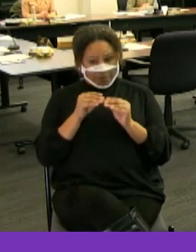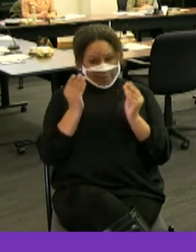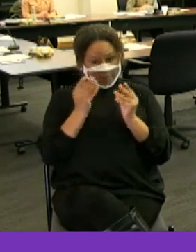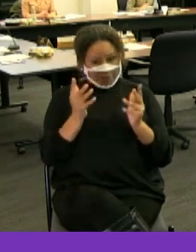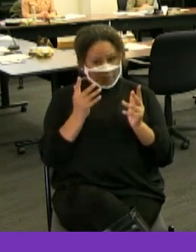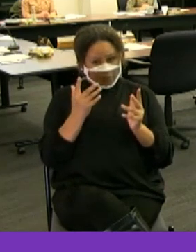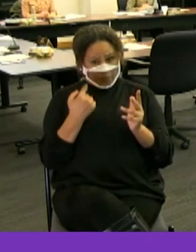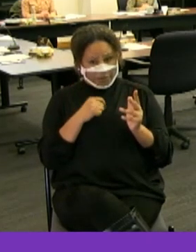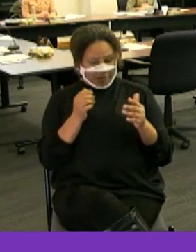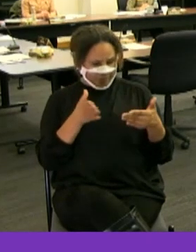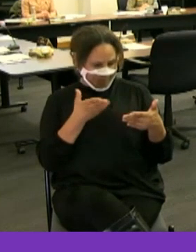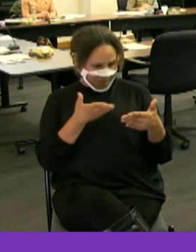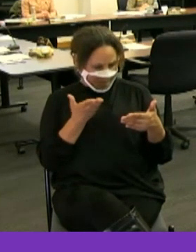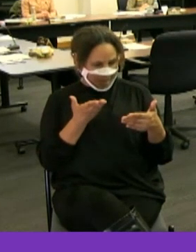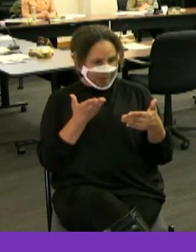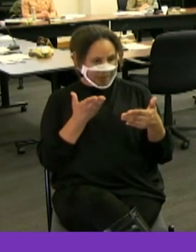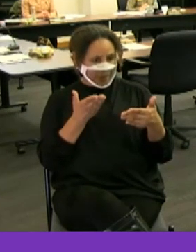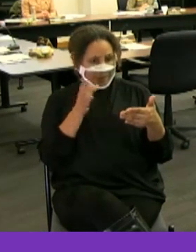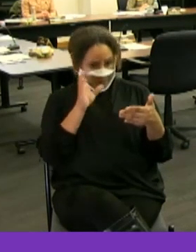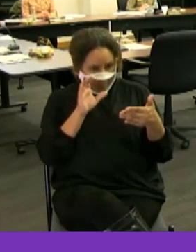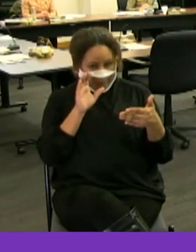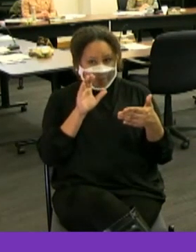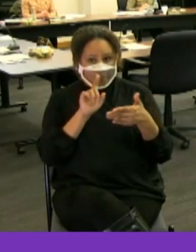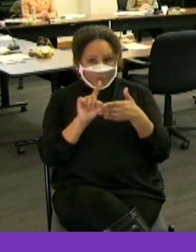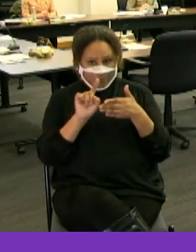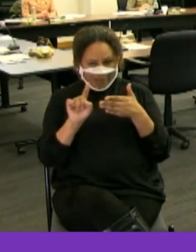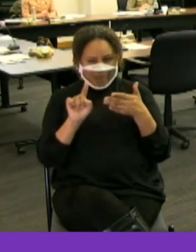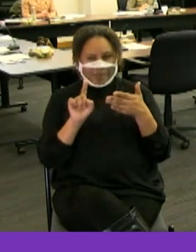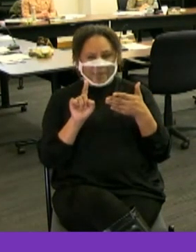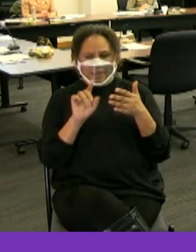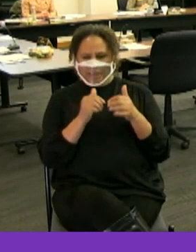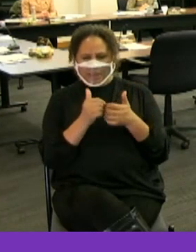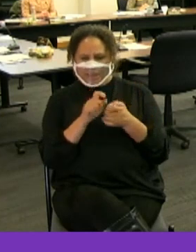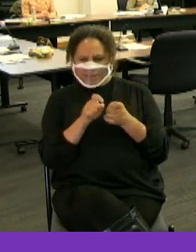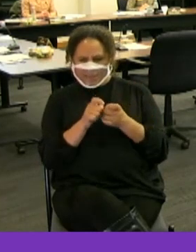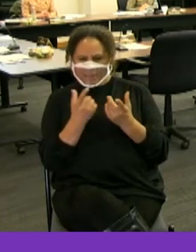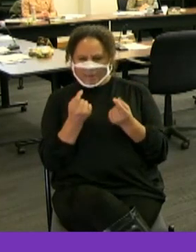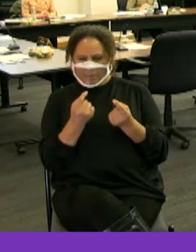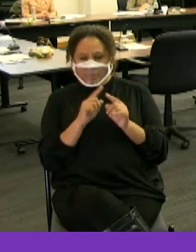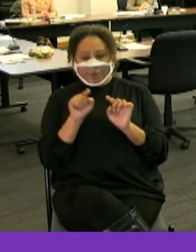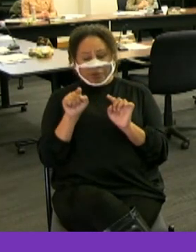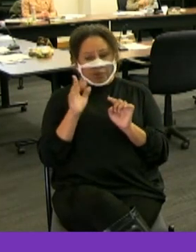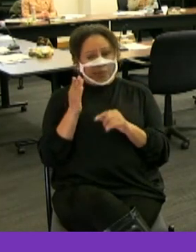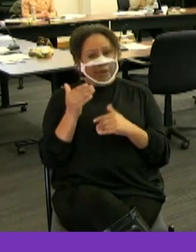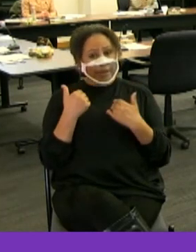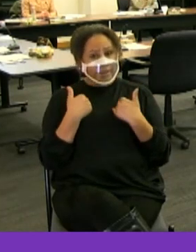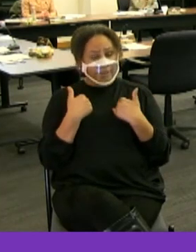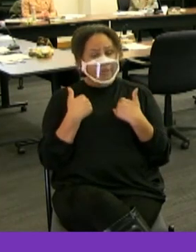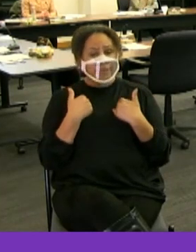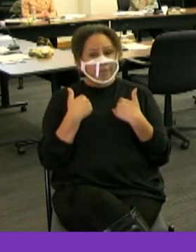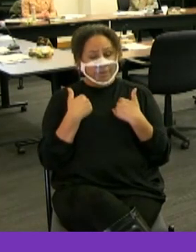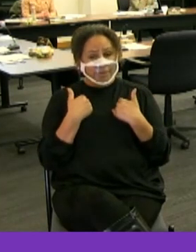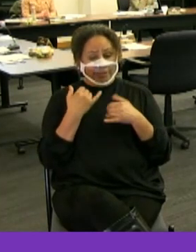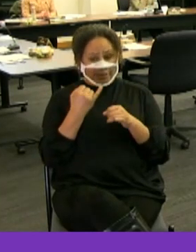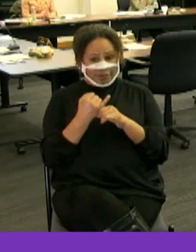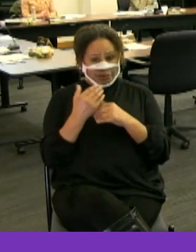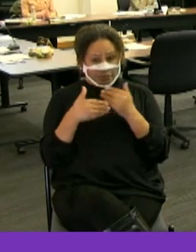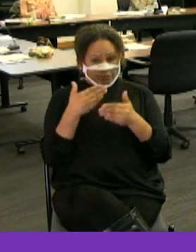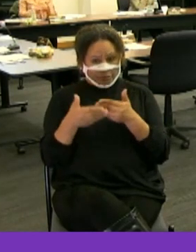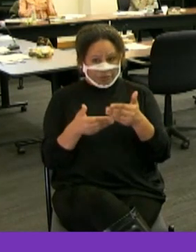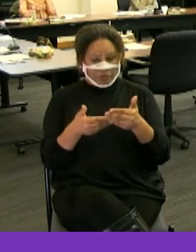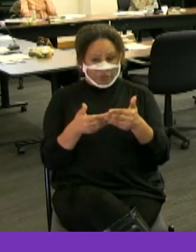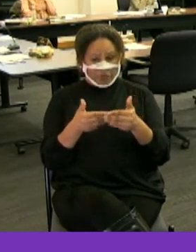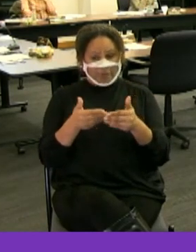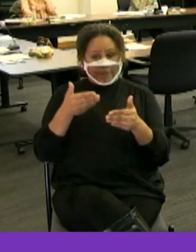so that we can look it up and have that week to look it up, or how exactly we were going to do that. But you would have the institutional